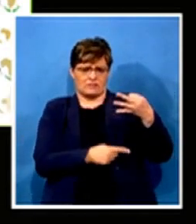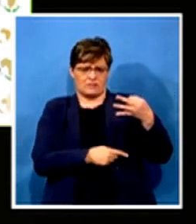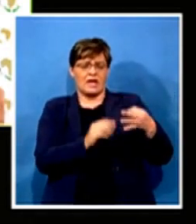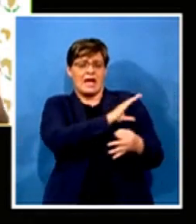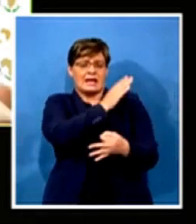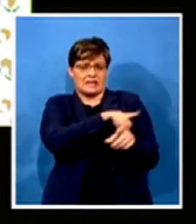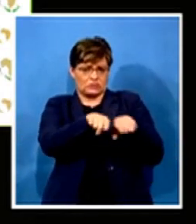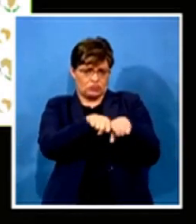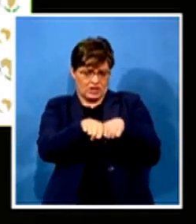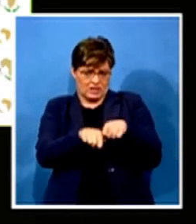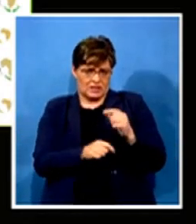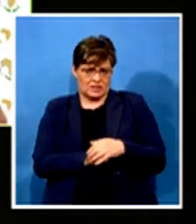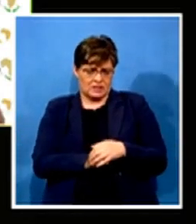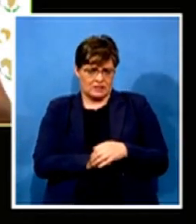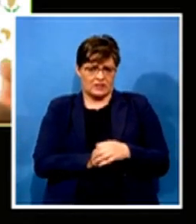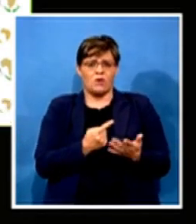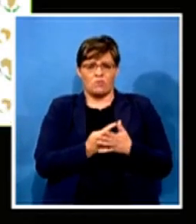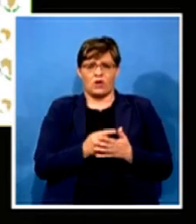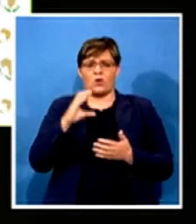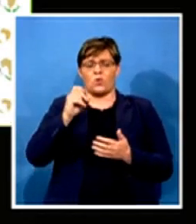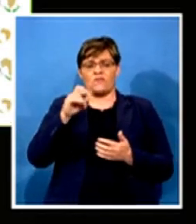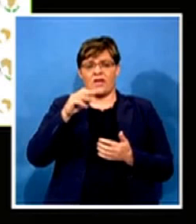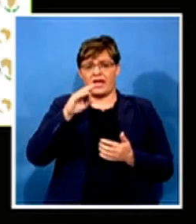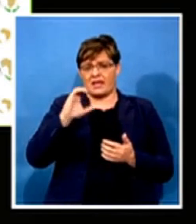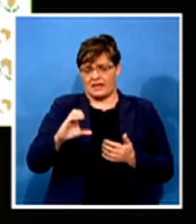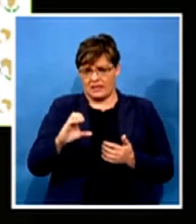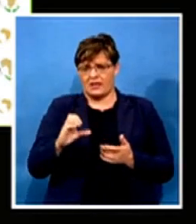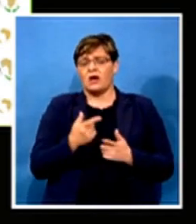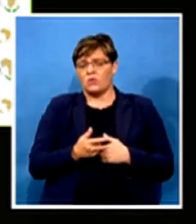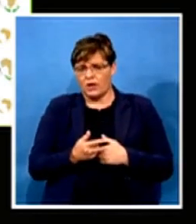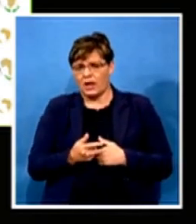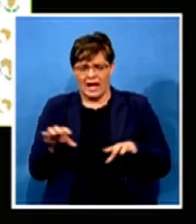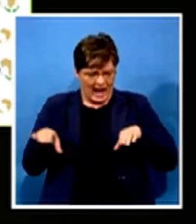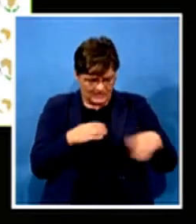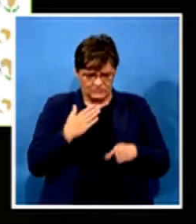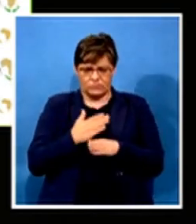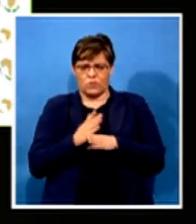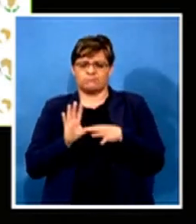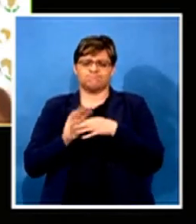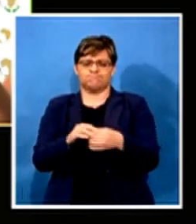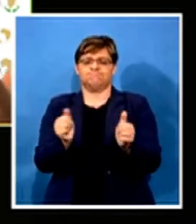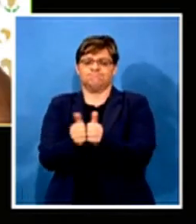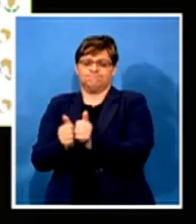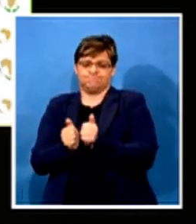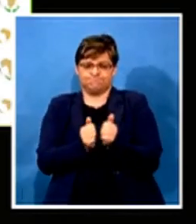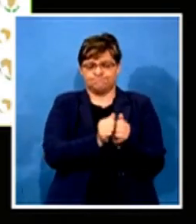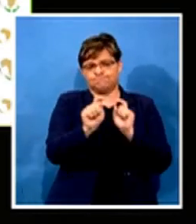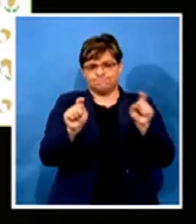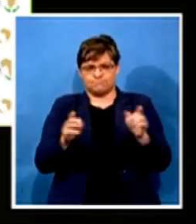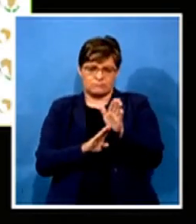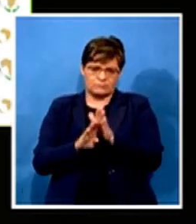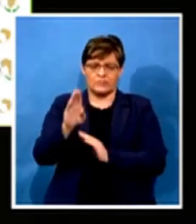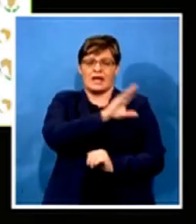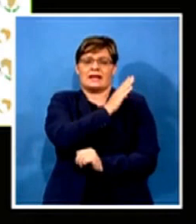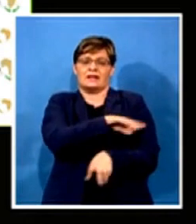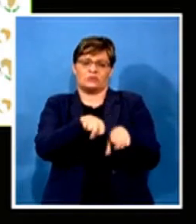launched the CONVAC, and we are very actively working with so many sites there to promote clinical trials. The second is the